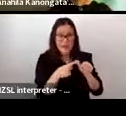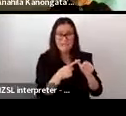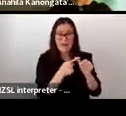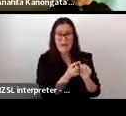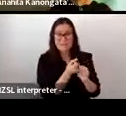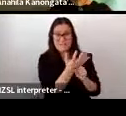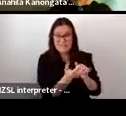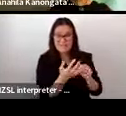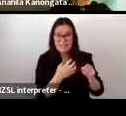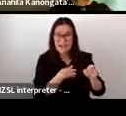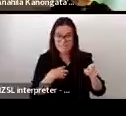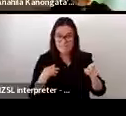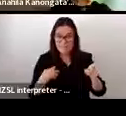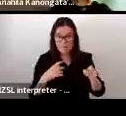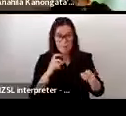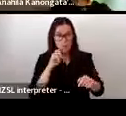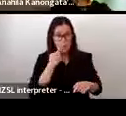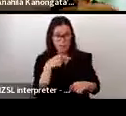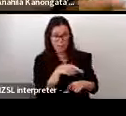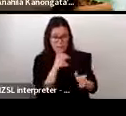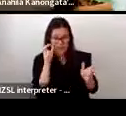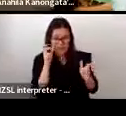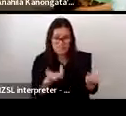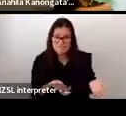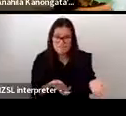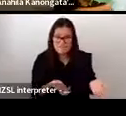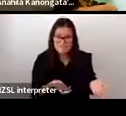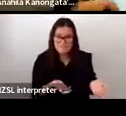committee? One more time.